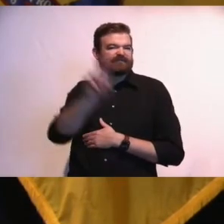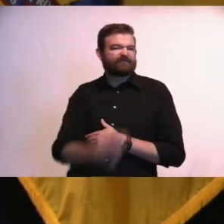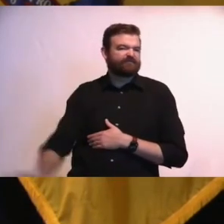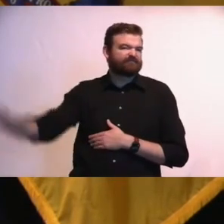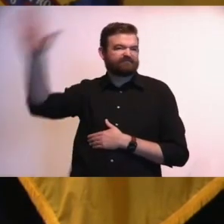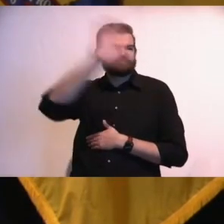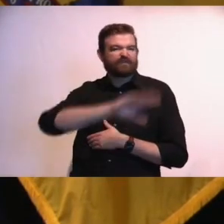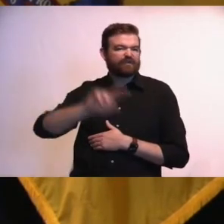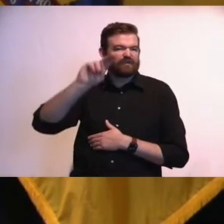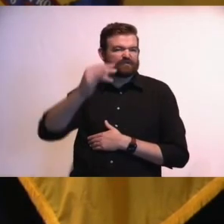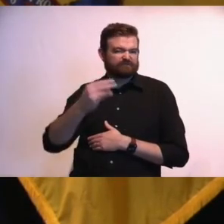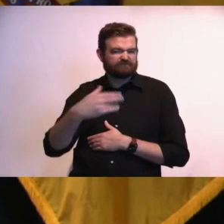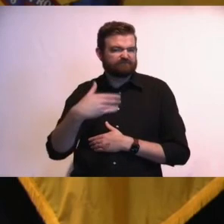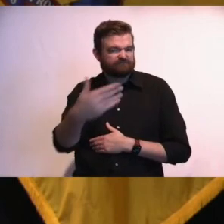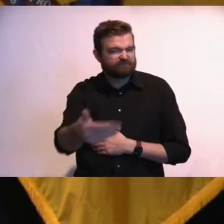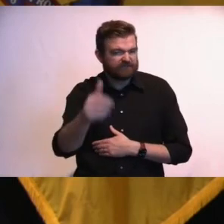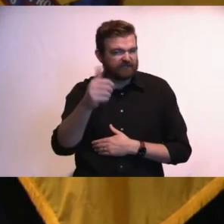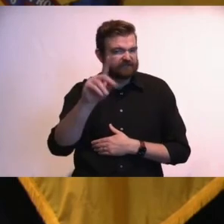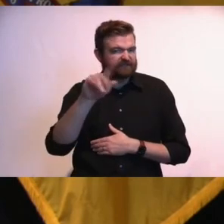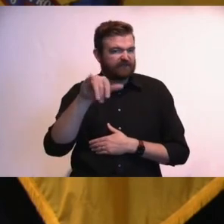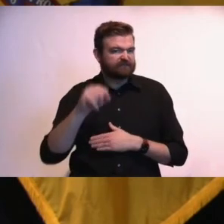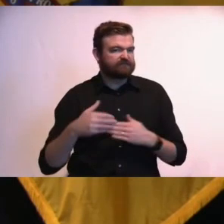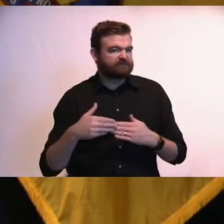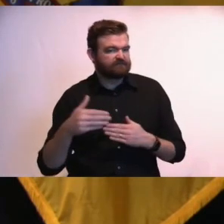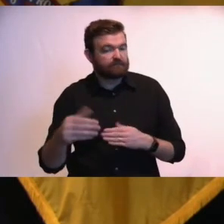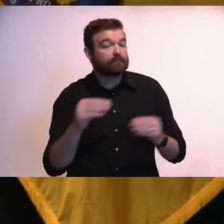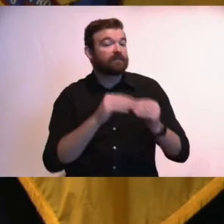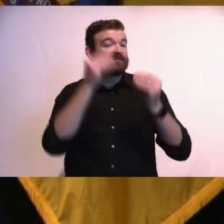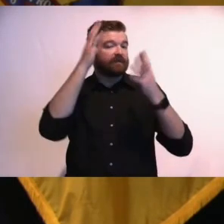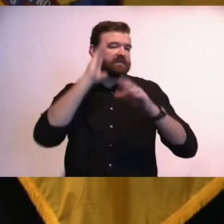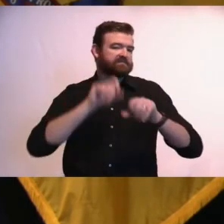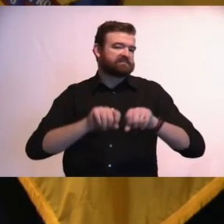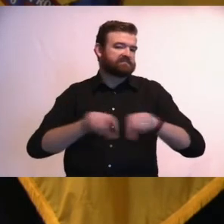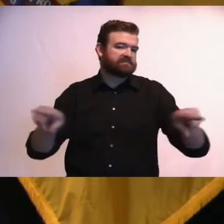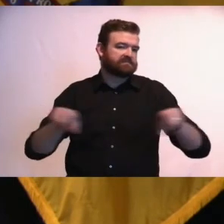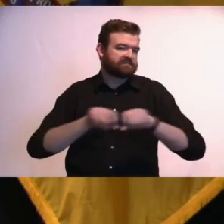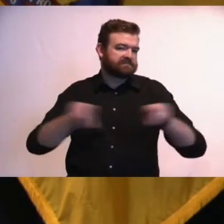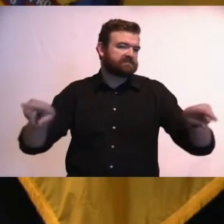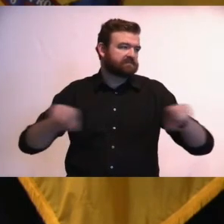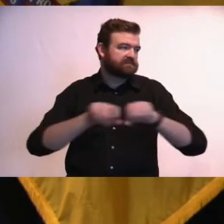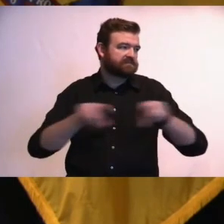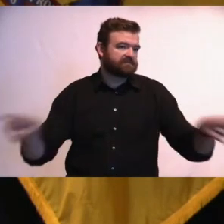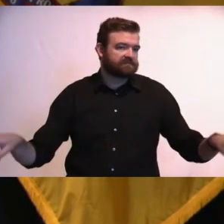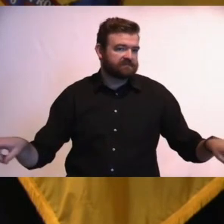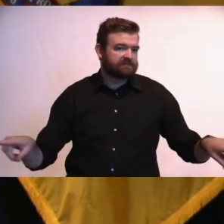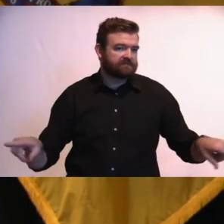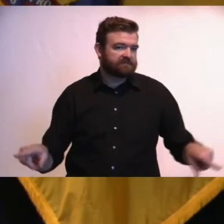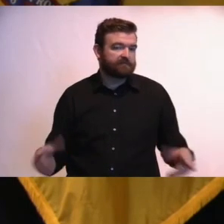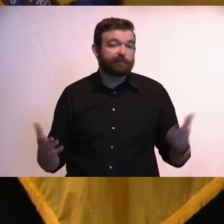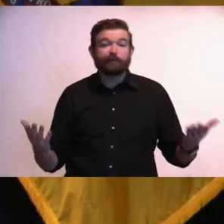10 days, so we won't be missing in action. But at least in terms of